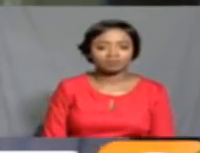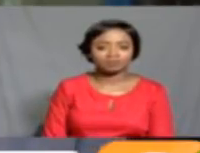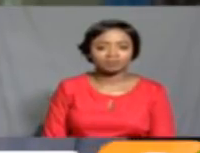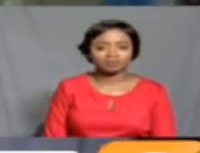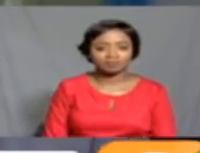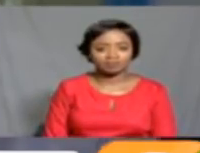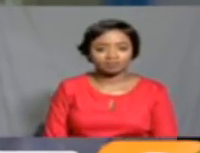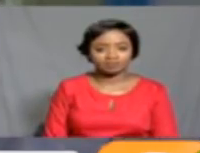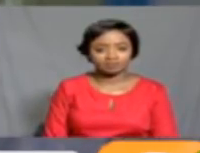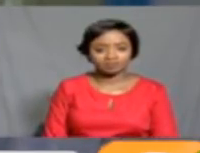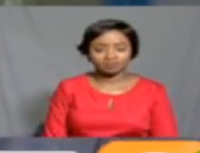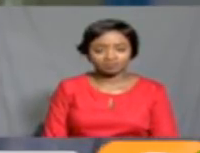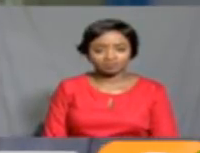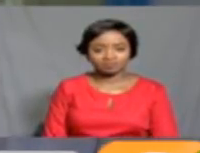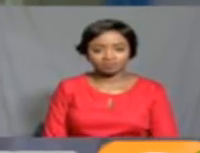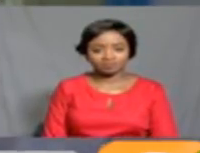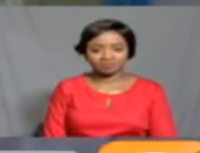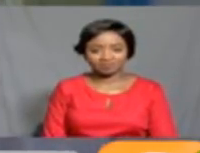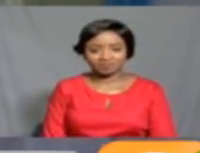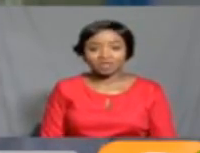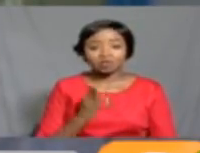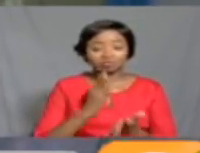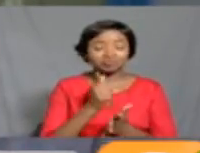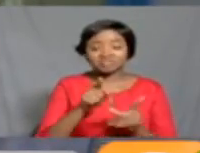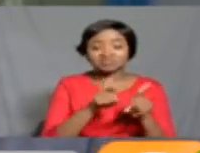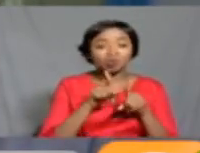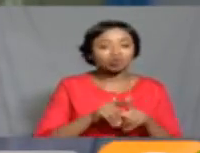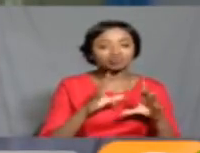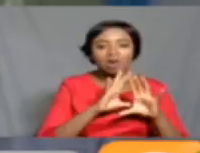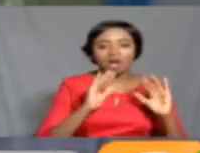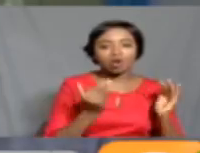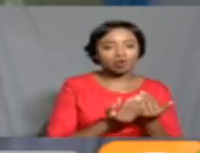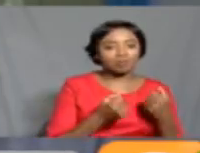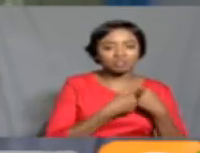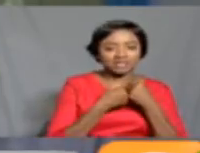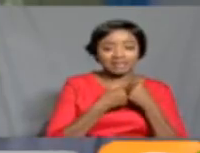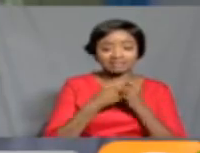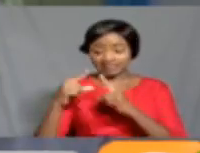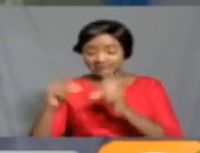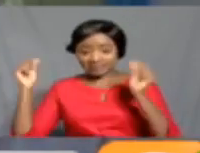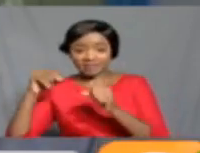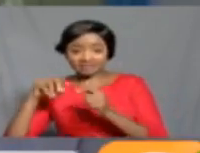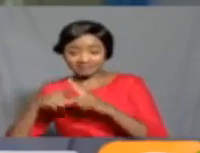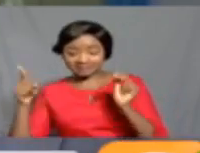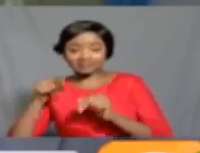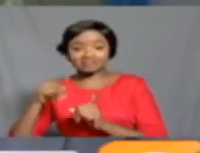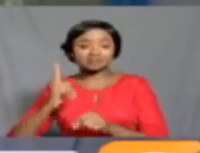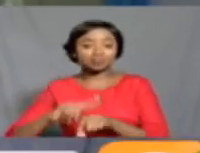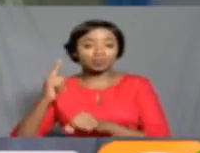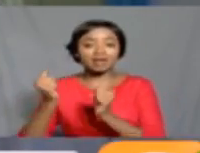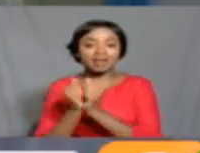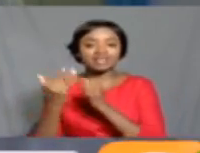This was a global challenge. Japan started this fight in 1945. Now they have reached,